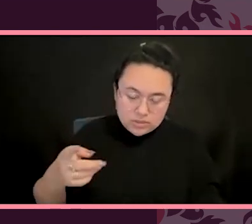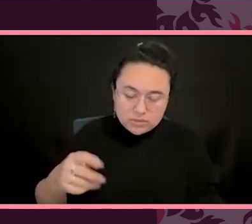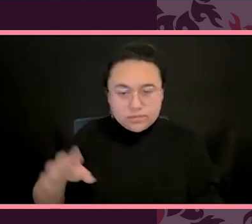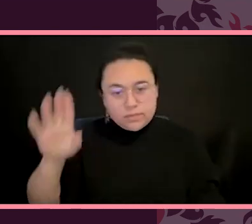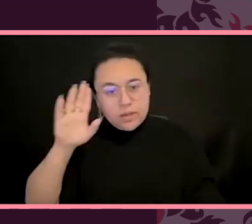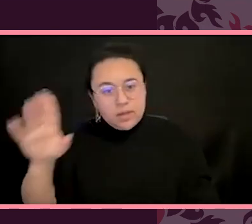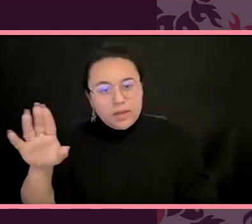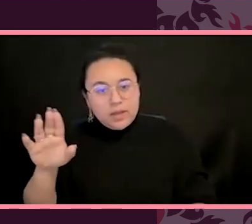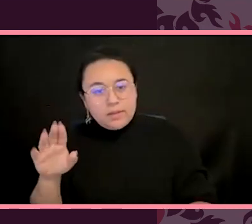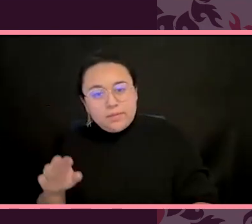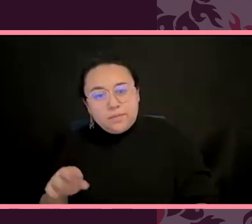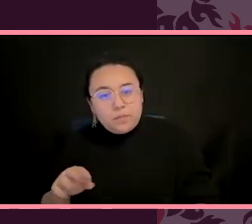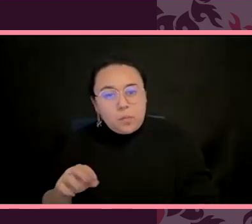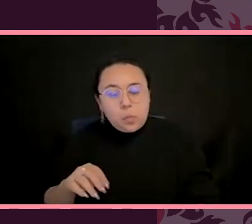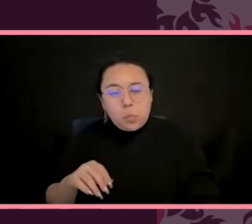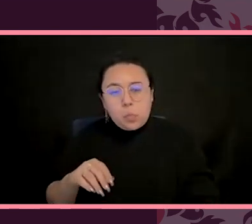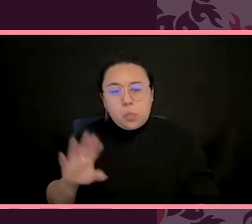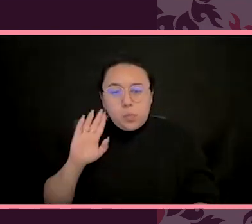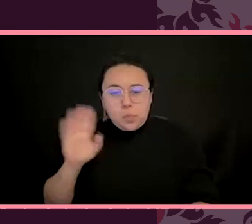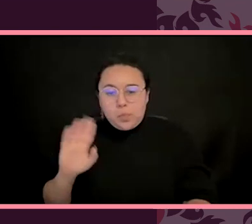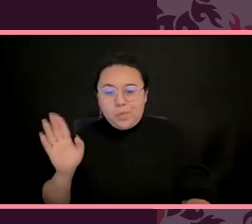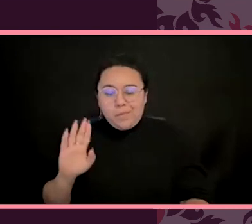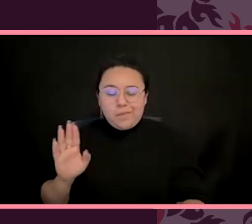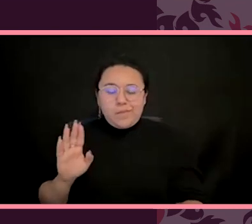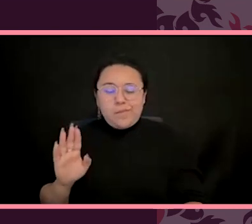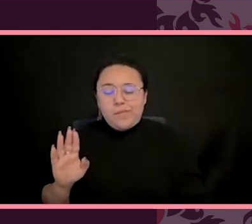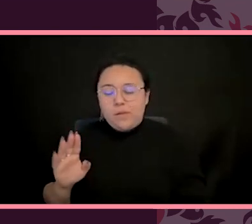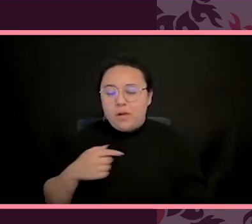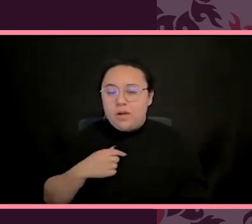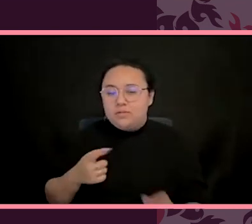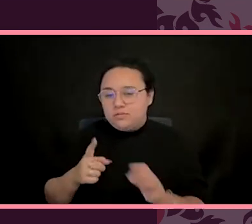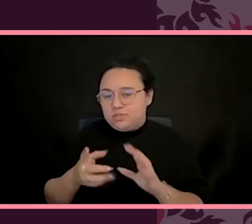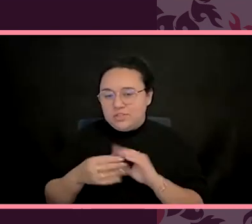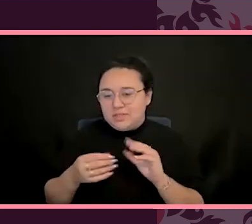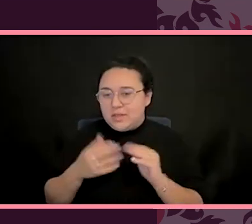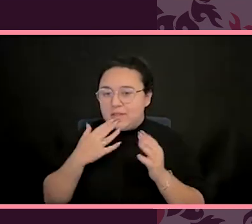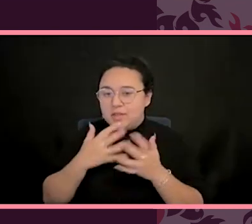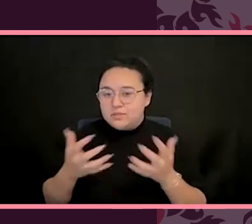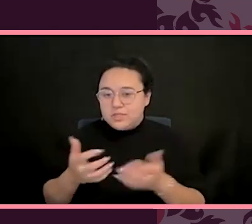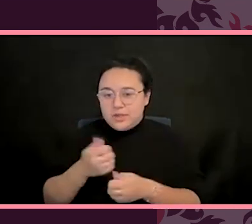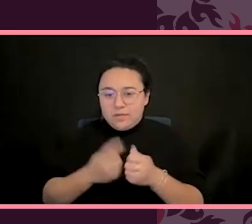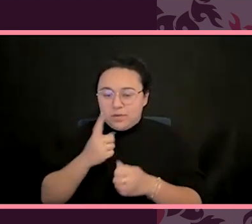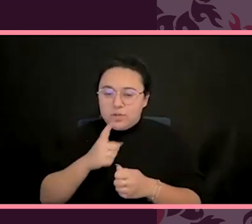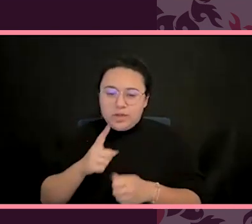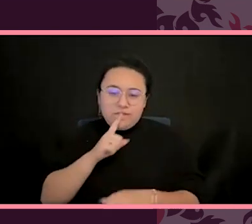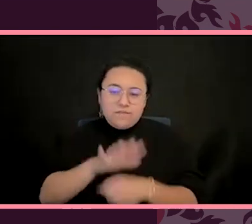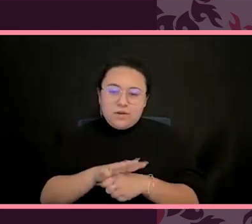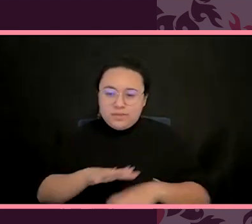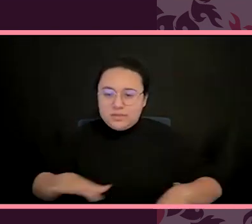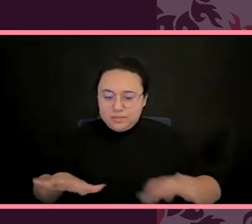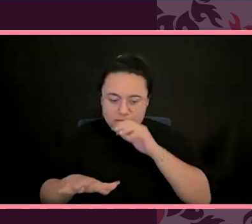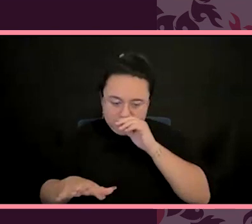Hi. Hi. Hi. I was just going to say, thank you, everybody. This is a really affirming space.